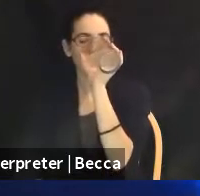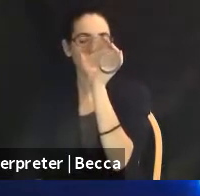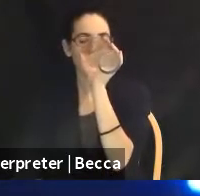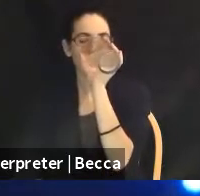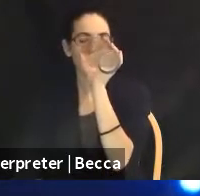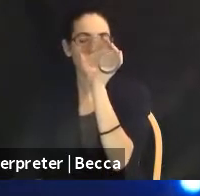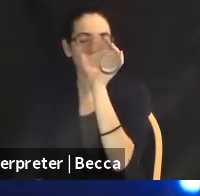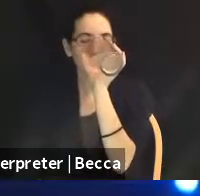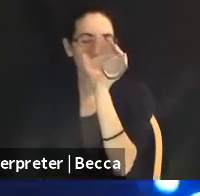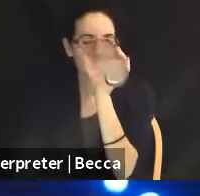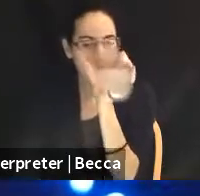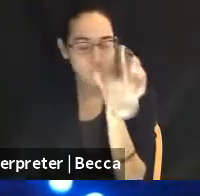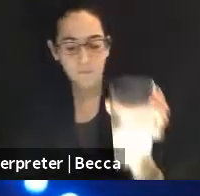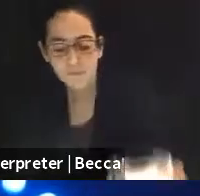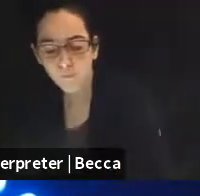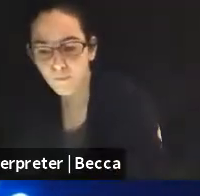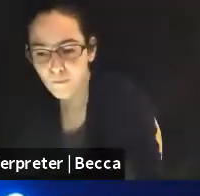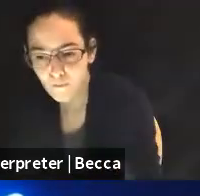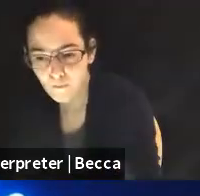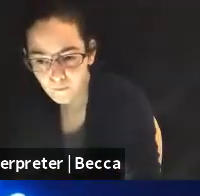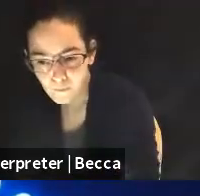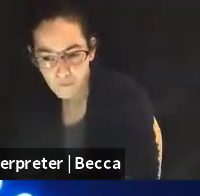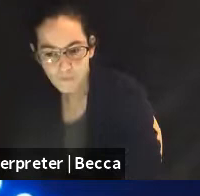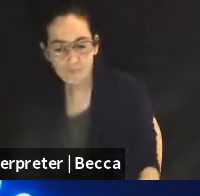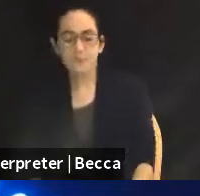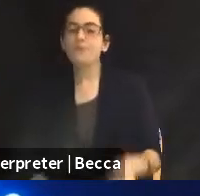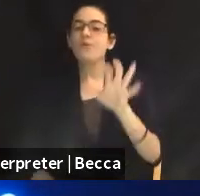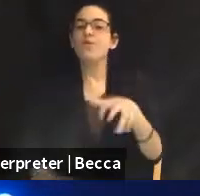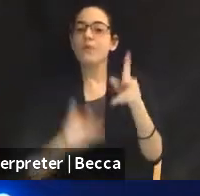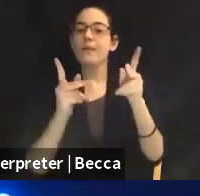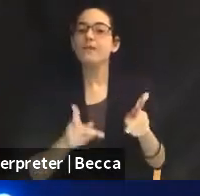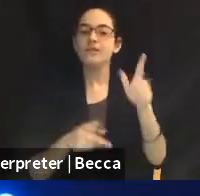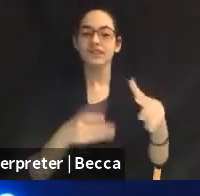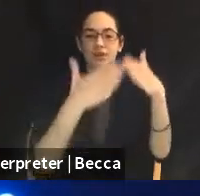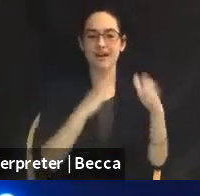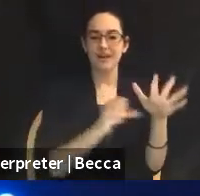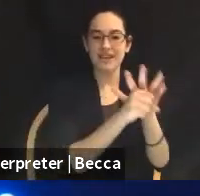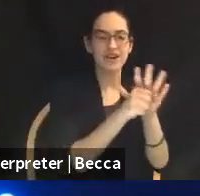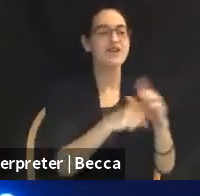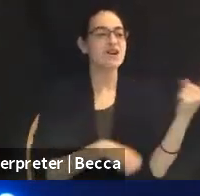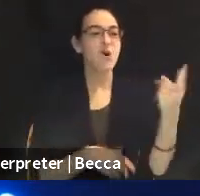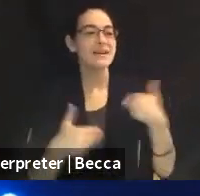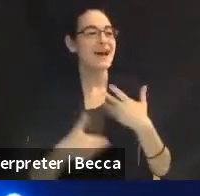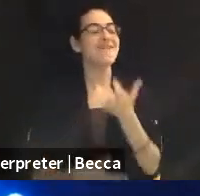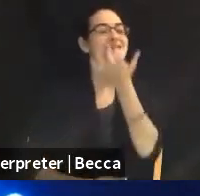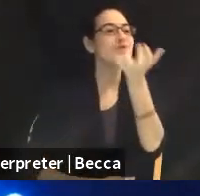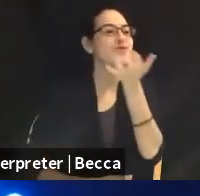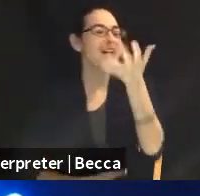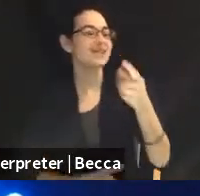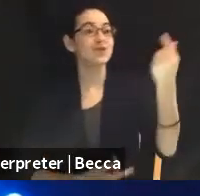give you some imagery here. You know that person in your neighborhood that no matter what happens, they always have a green lawn and you hate them for it?